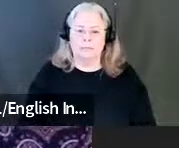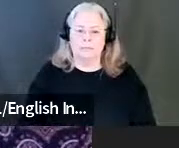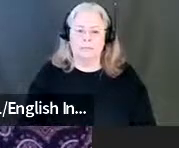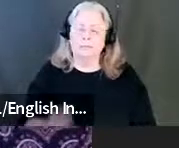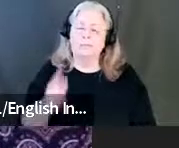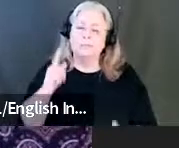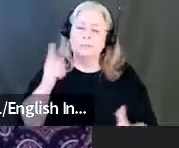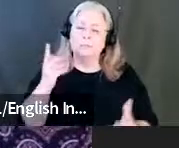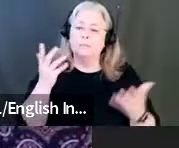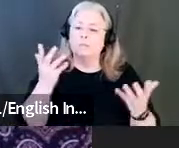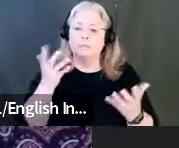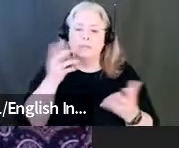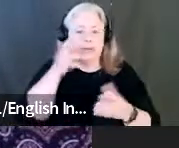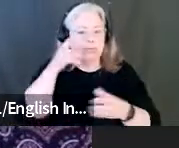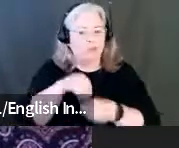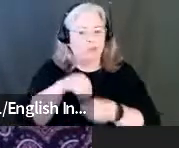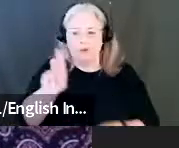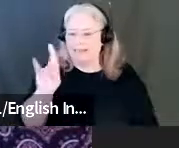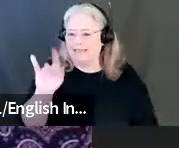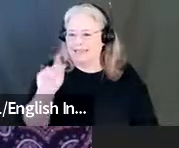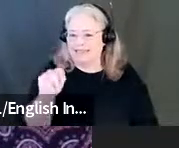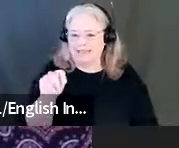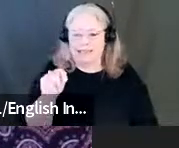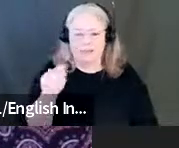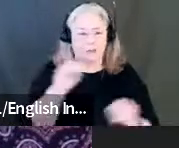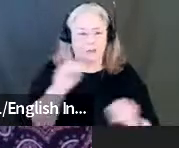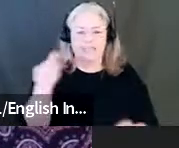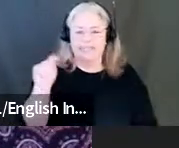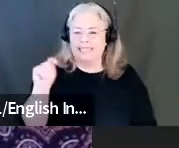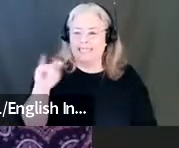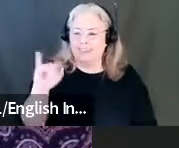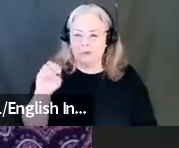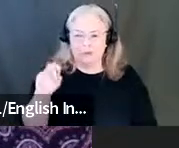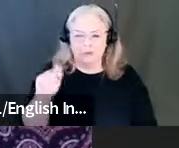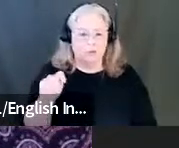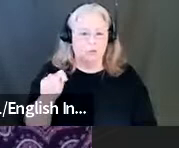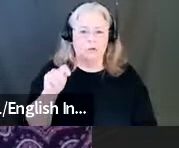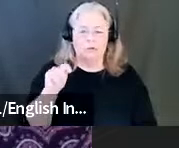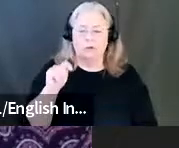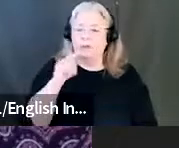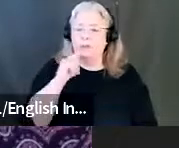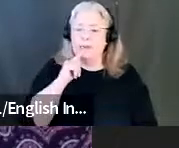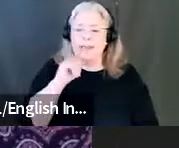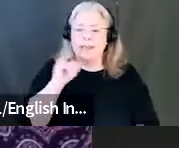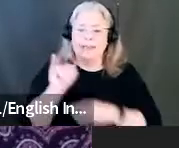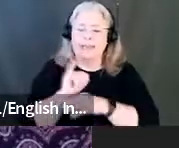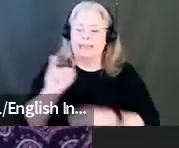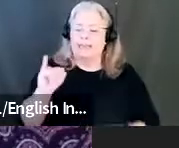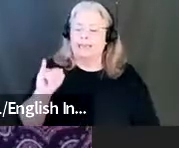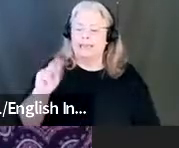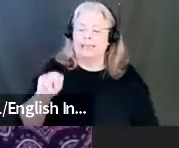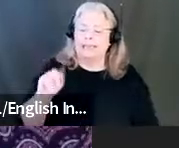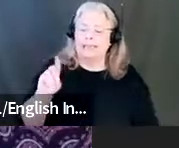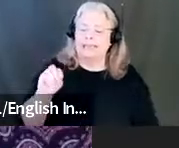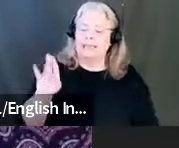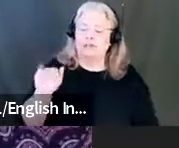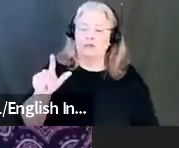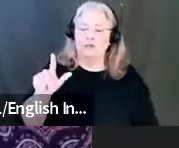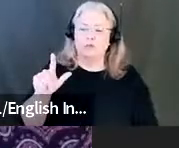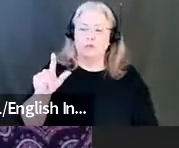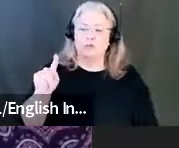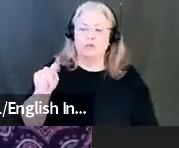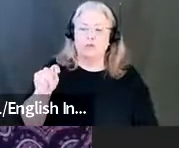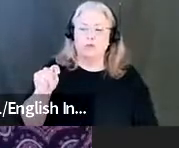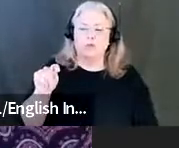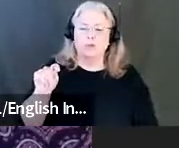So what's not in your kit is there's not a T-joint, there's not an industrial twist tie, just showing you other things that you can go to the hardware store